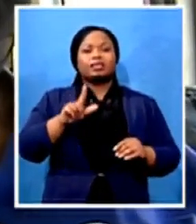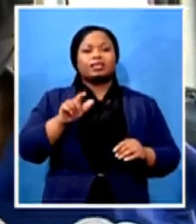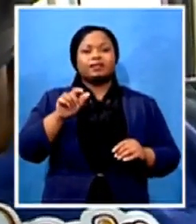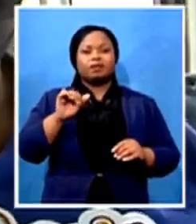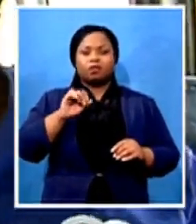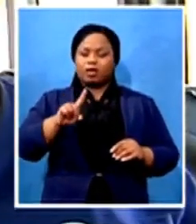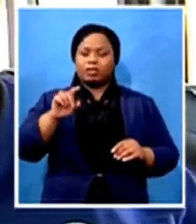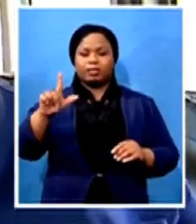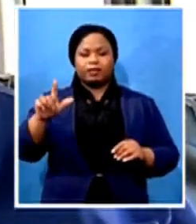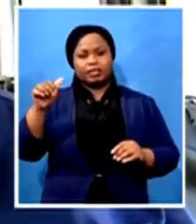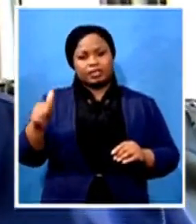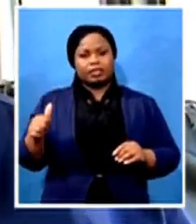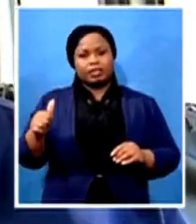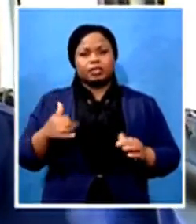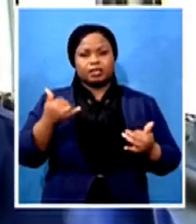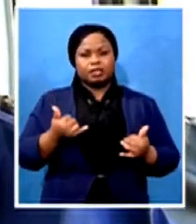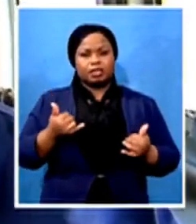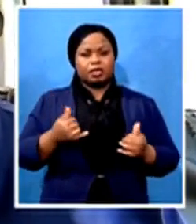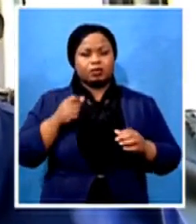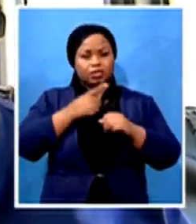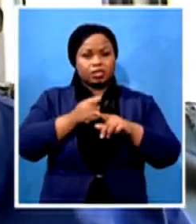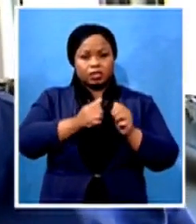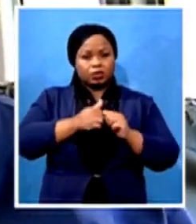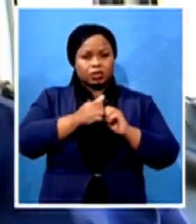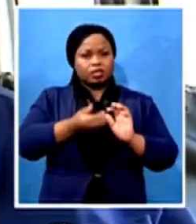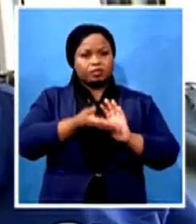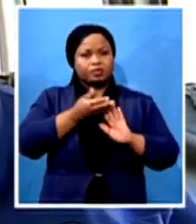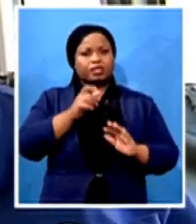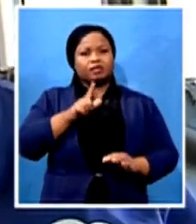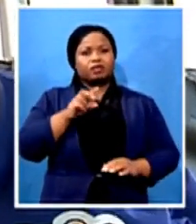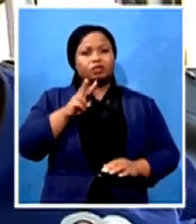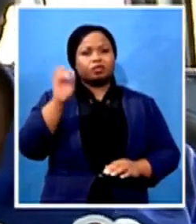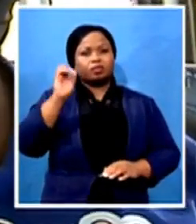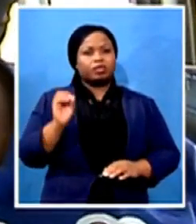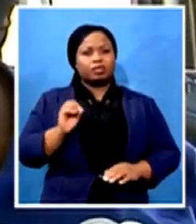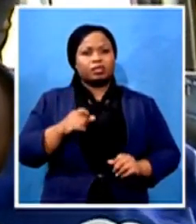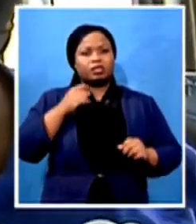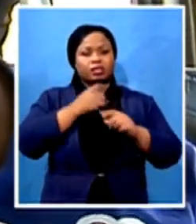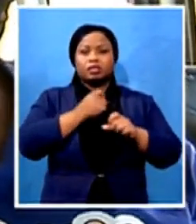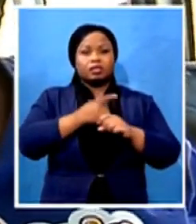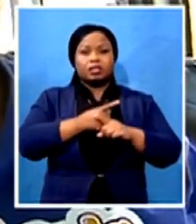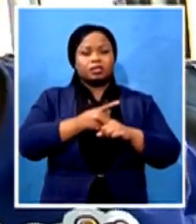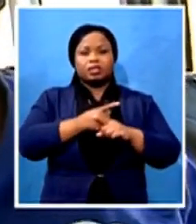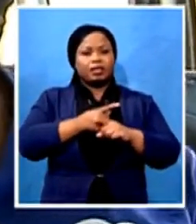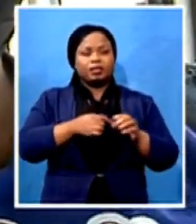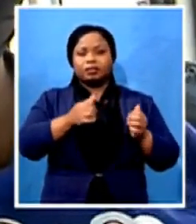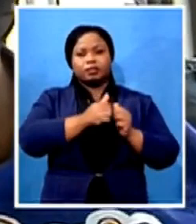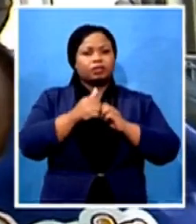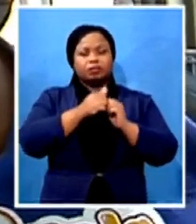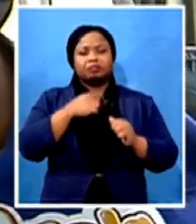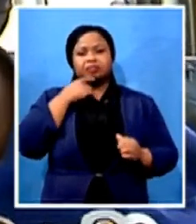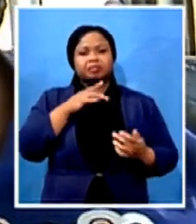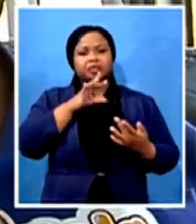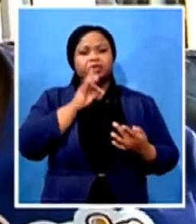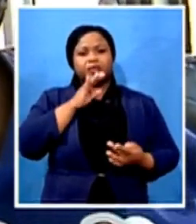by 172%. And the taxi associations are saying they have absolutely no choice. They've been hard hit by the effects